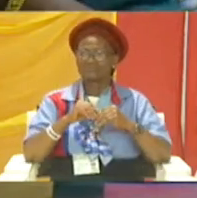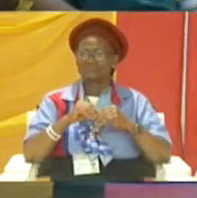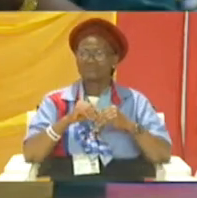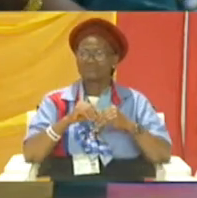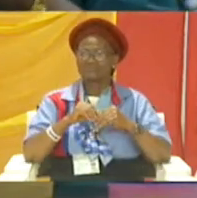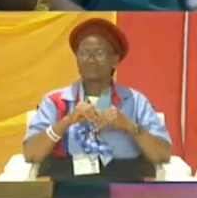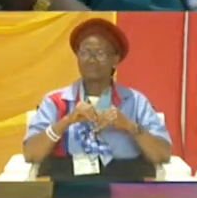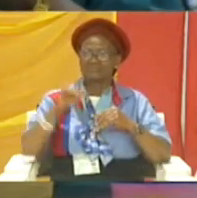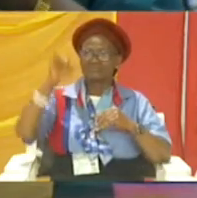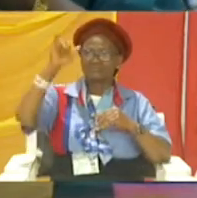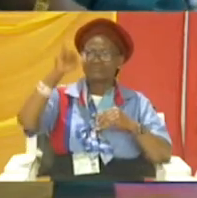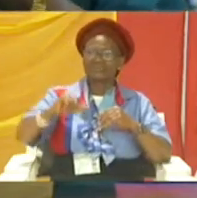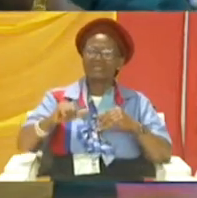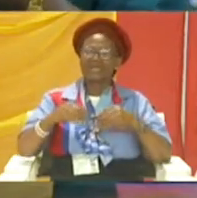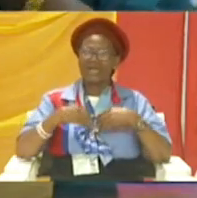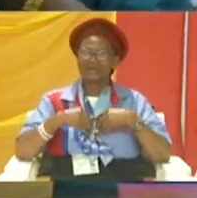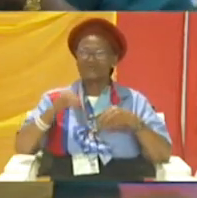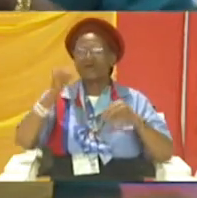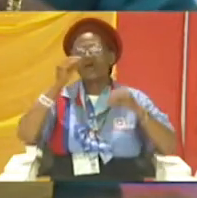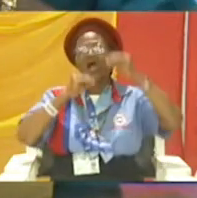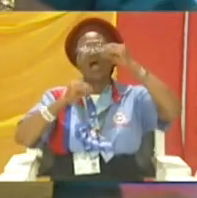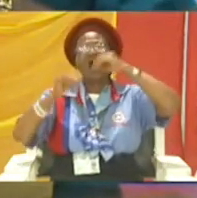They had communion with the Holy Spirit